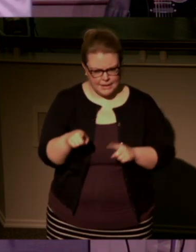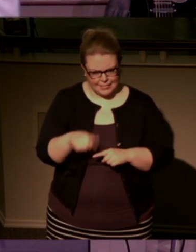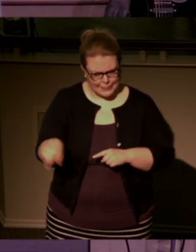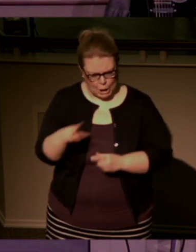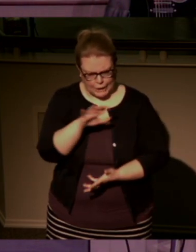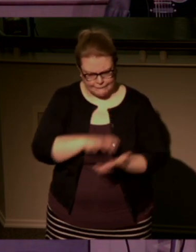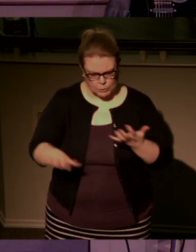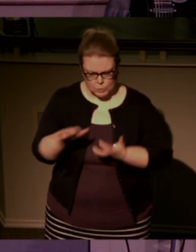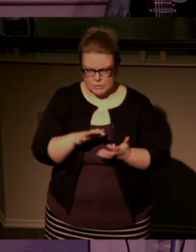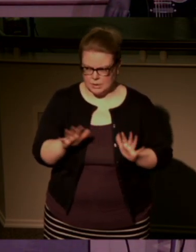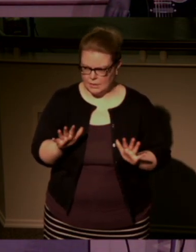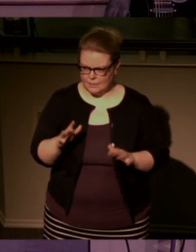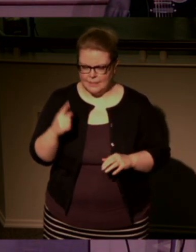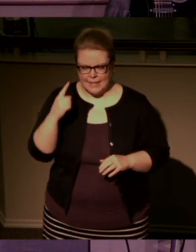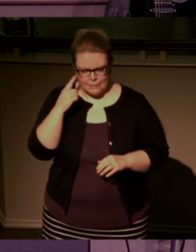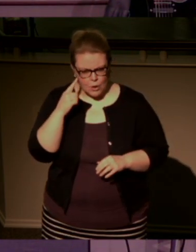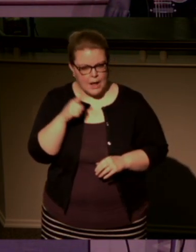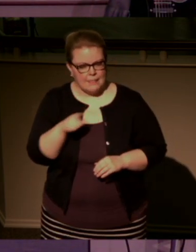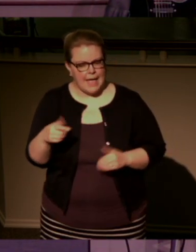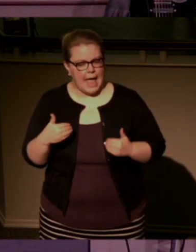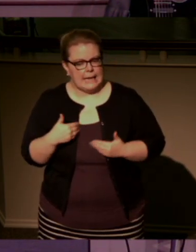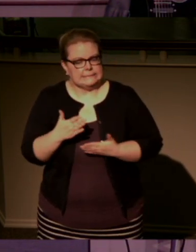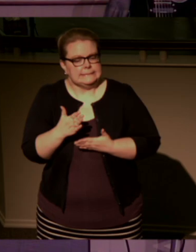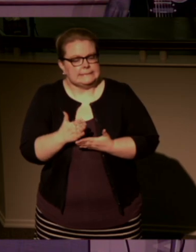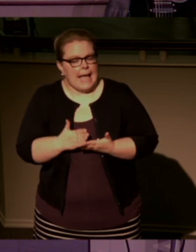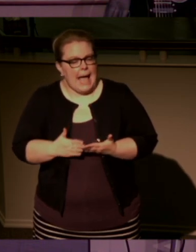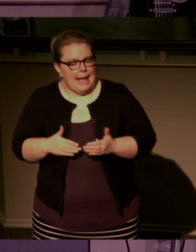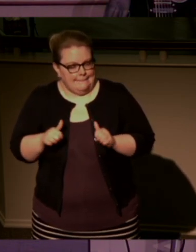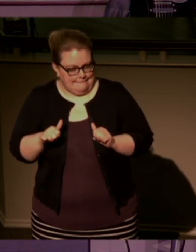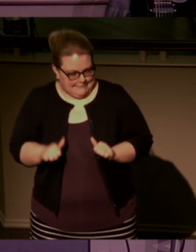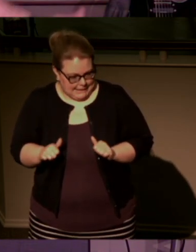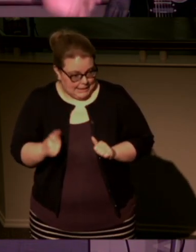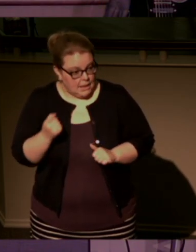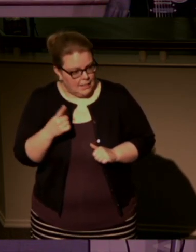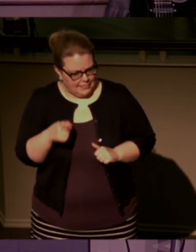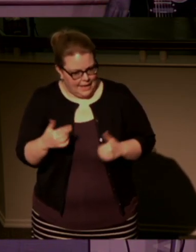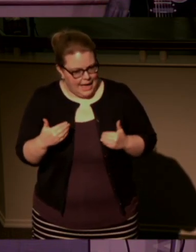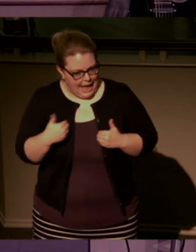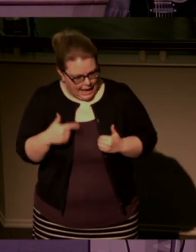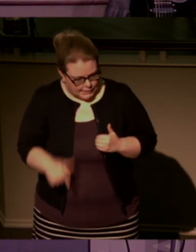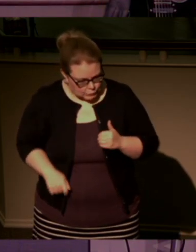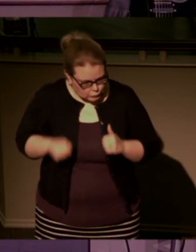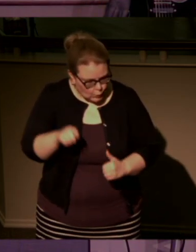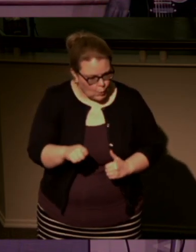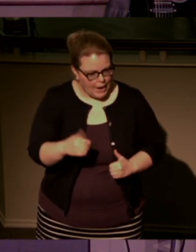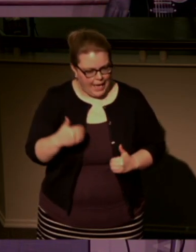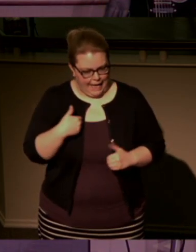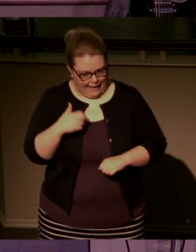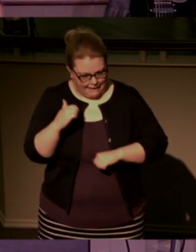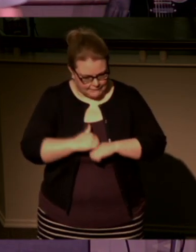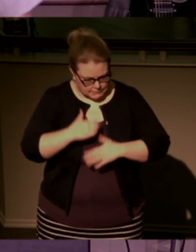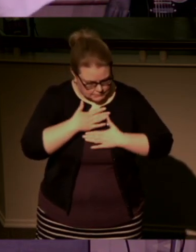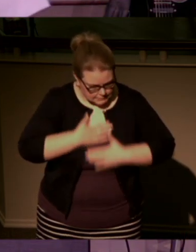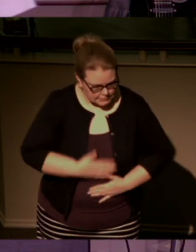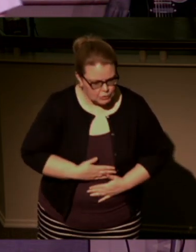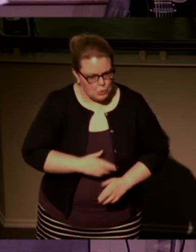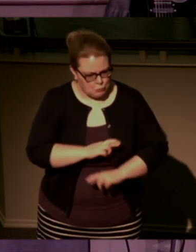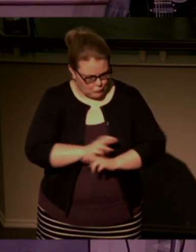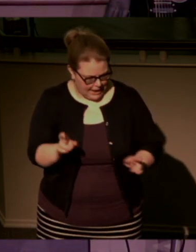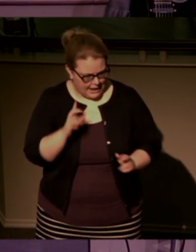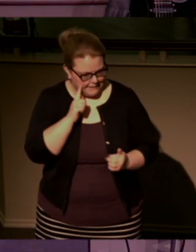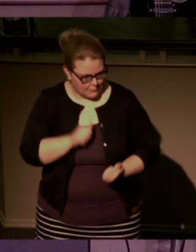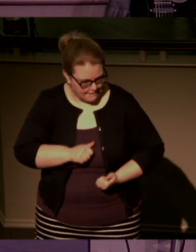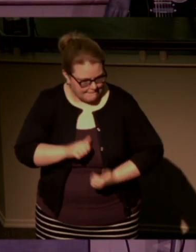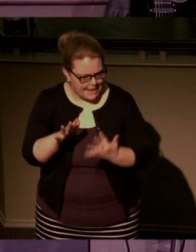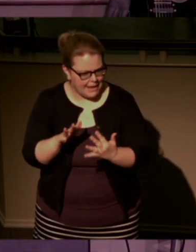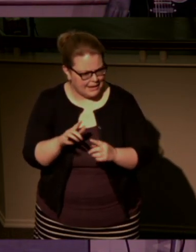had some ability. They marched out equipped for battle. Remember that? They march out equipped for battle, but